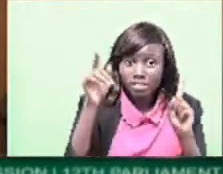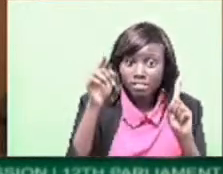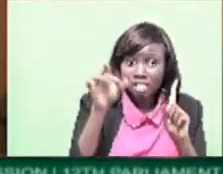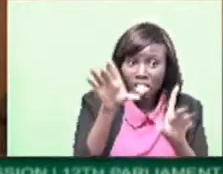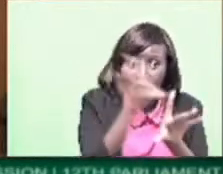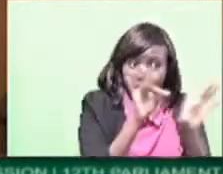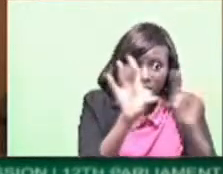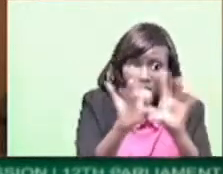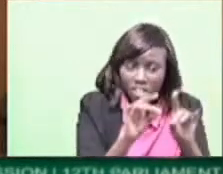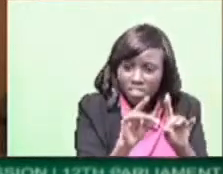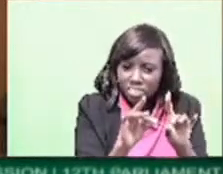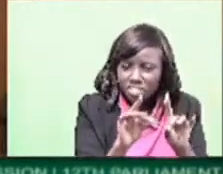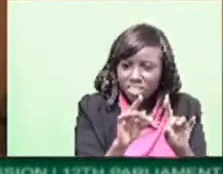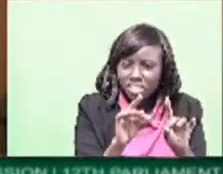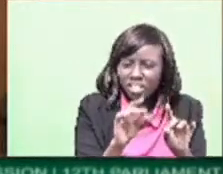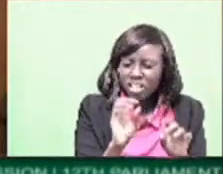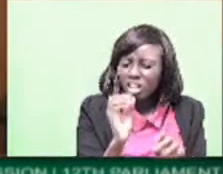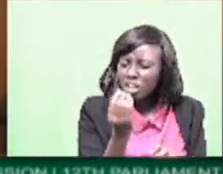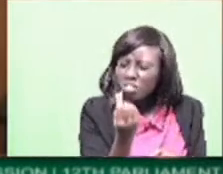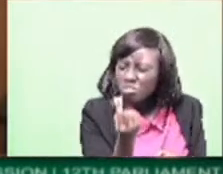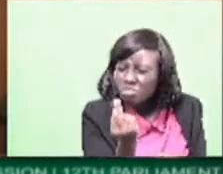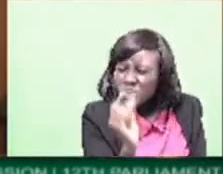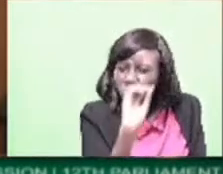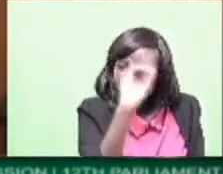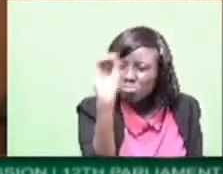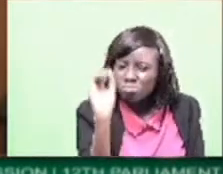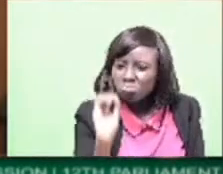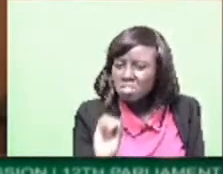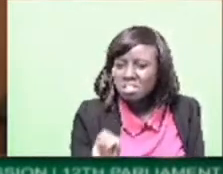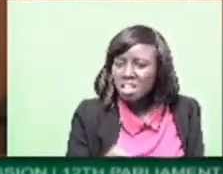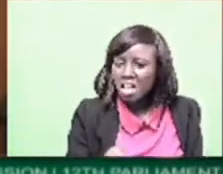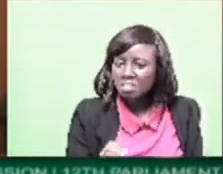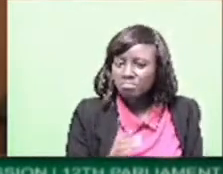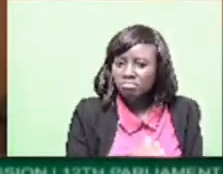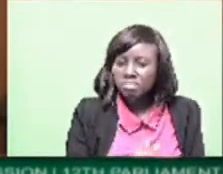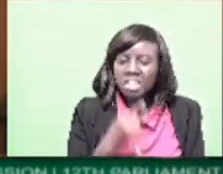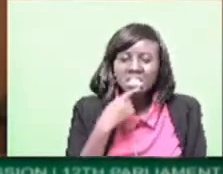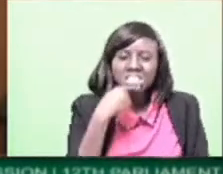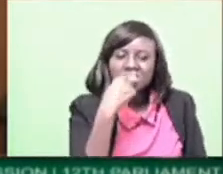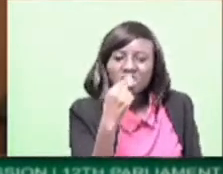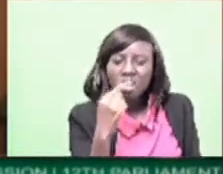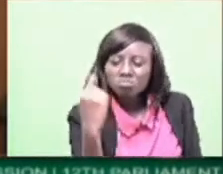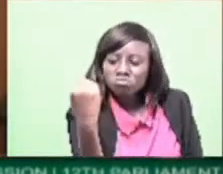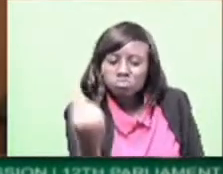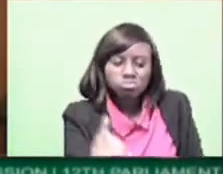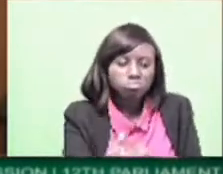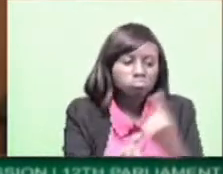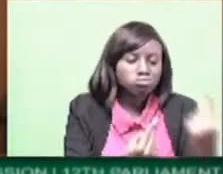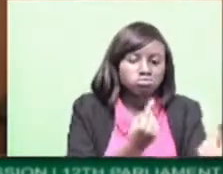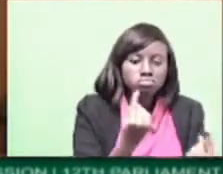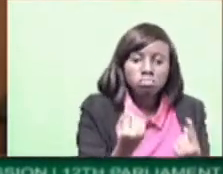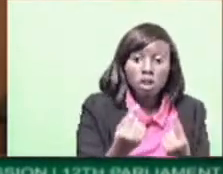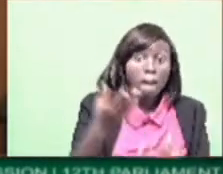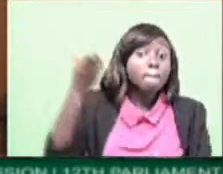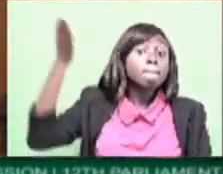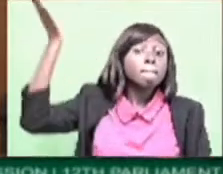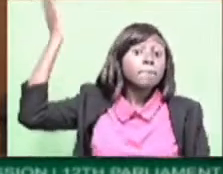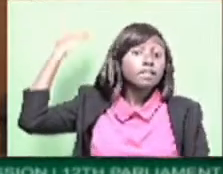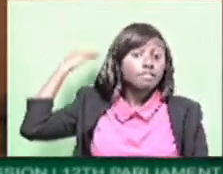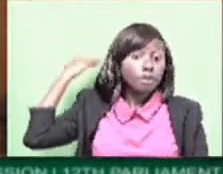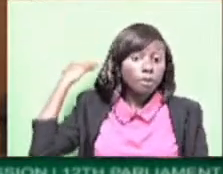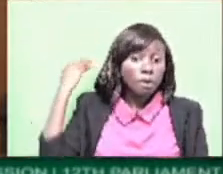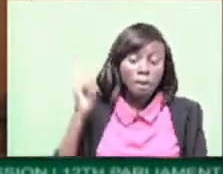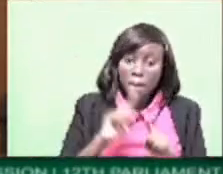going to be in individual cases. If we get it, Madam Speaker, over successive weeks,